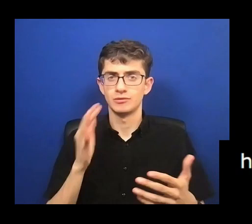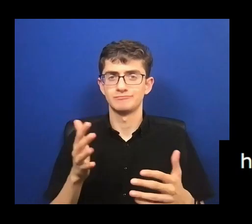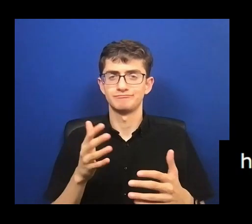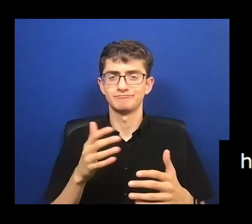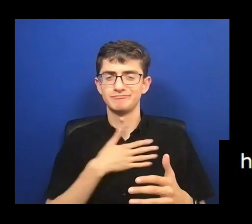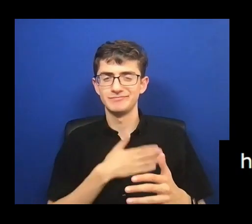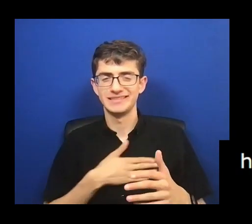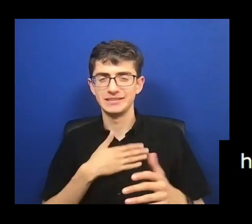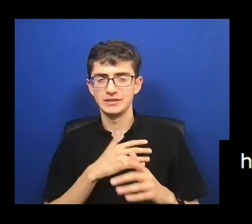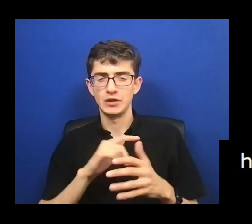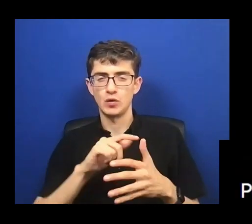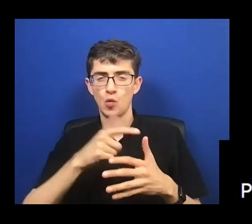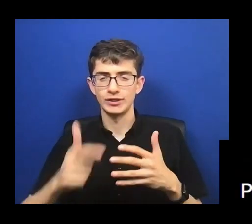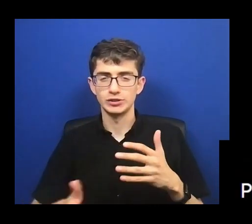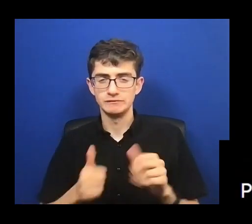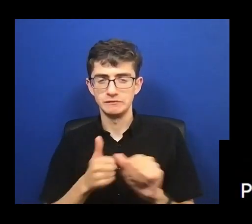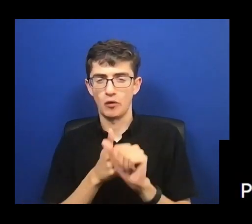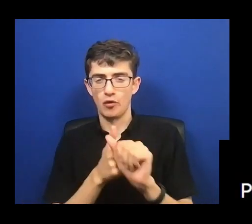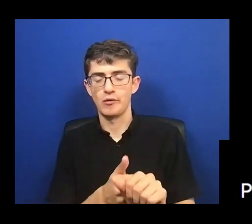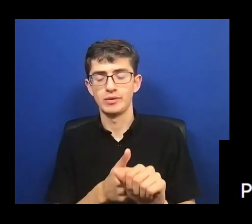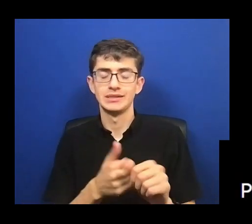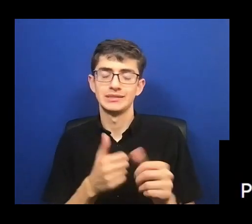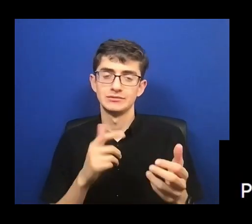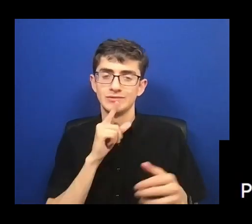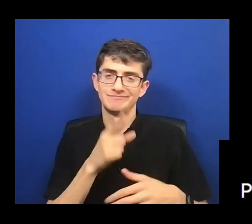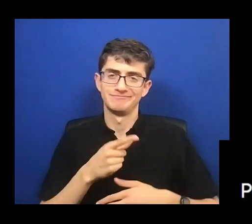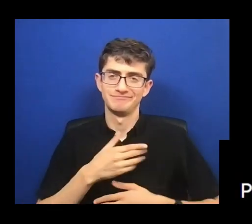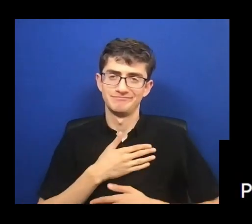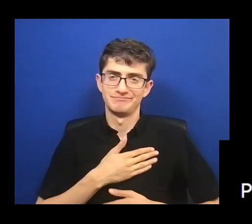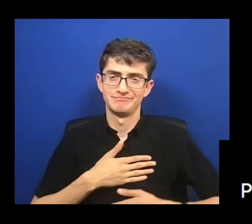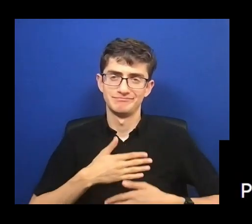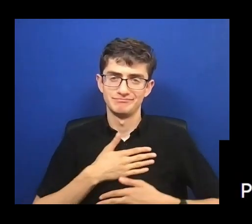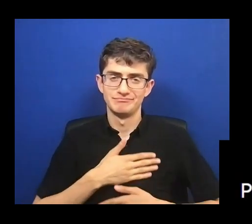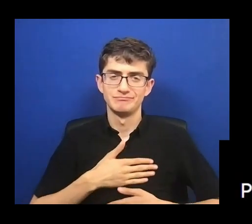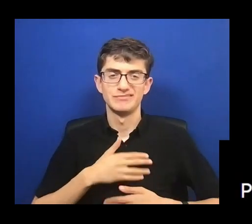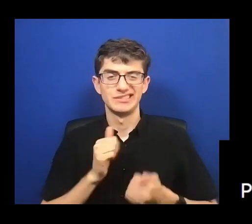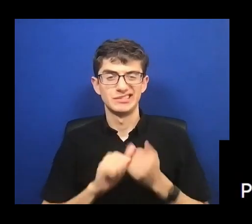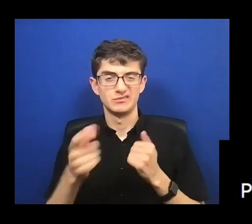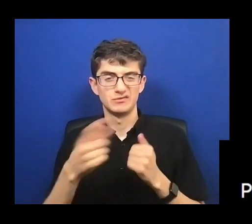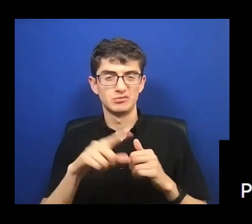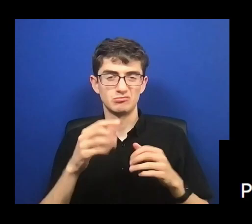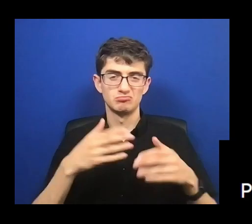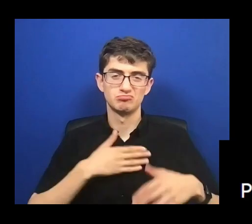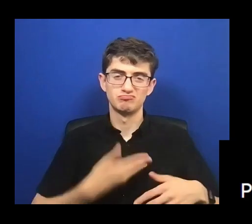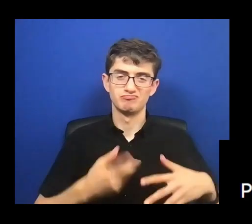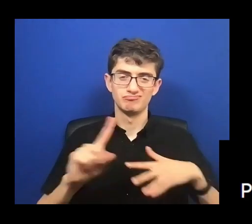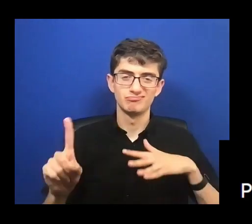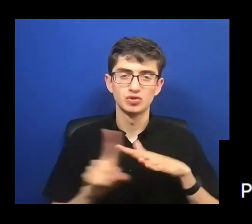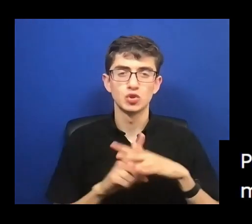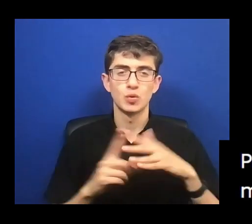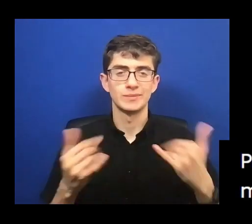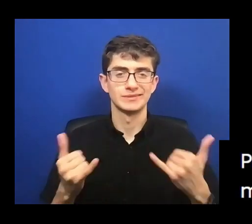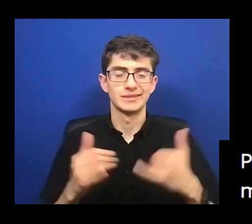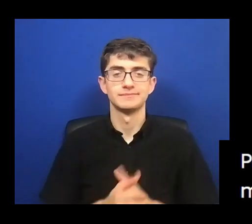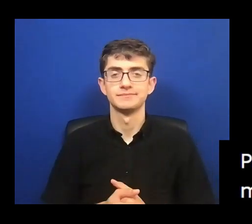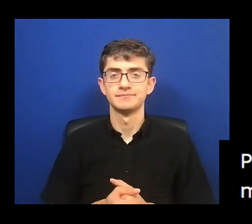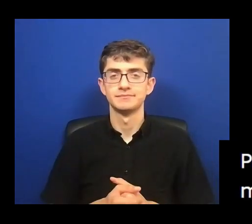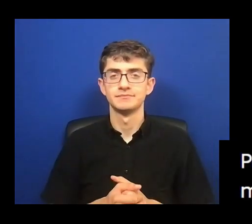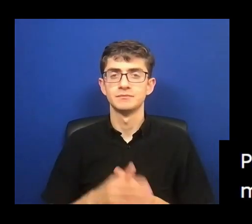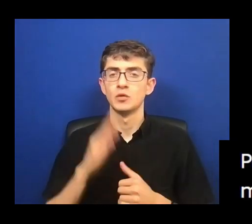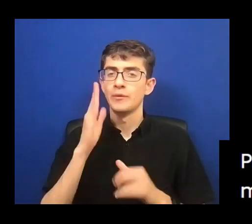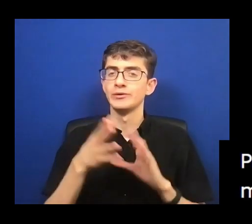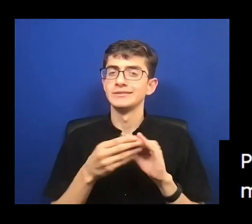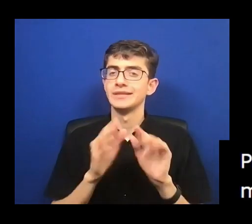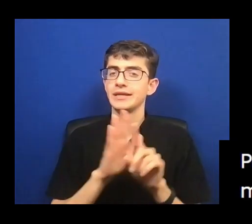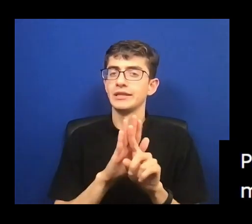And again, just really appreciate each one of them being here today. And I'm just going to say that their company name and allow them